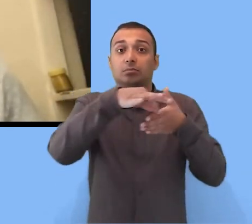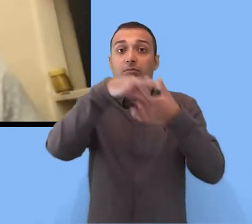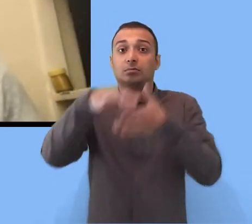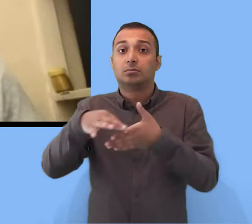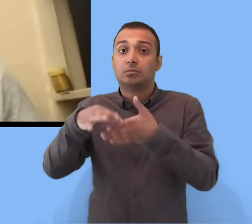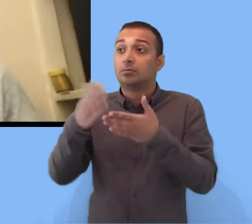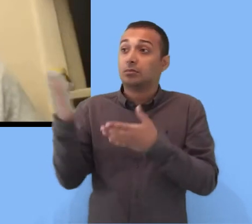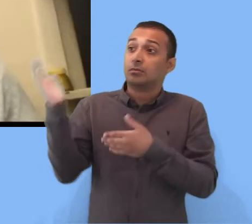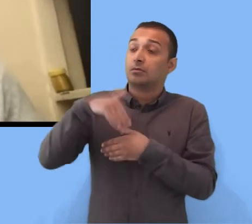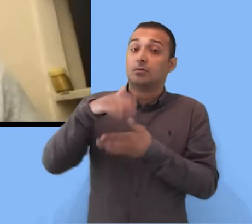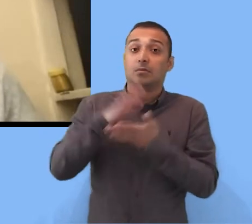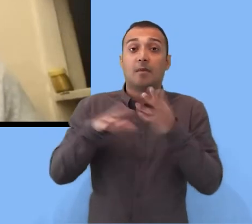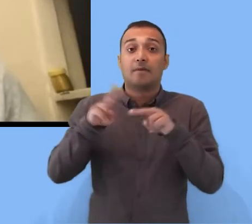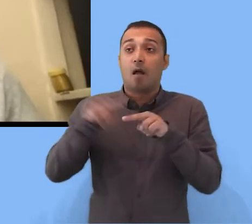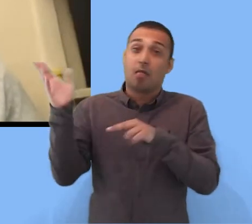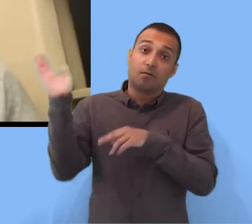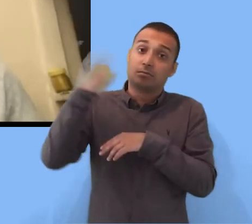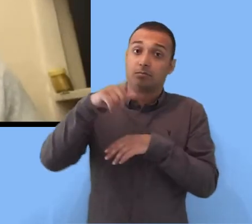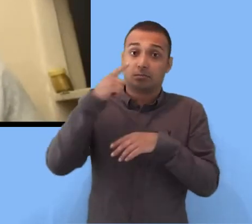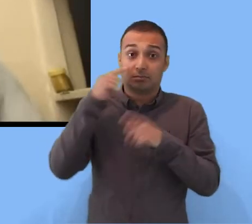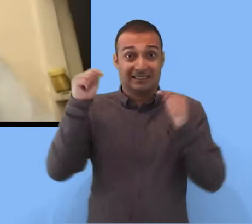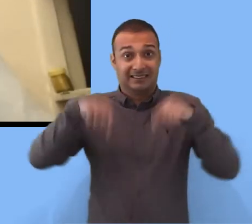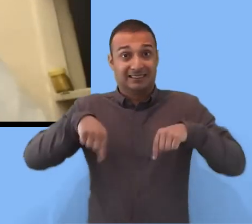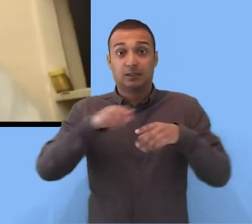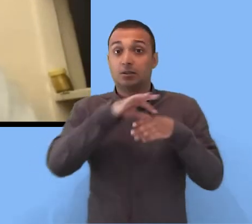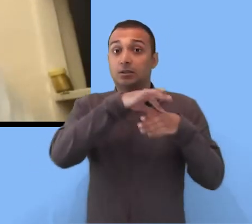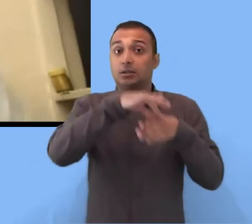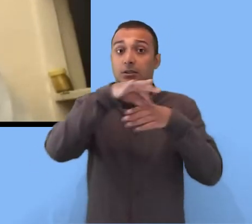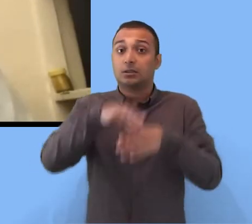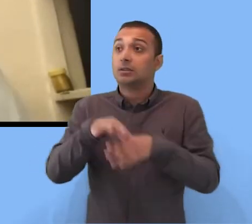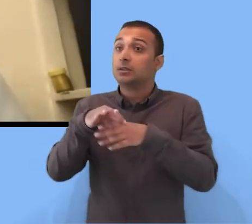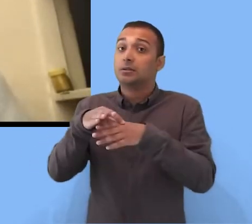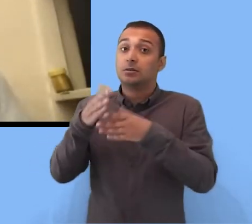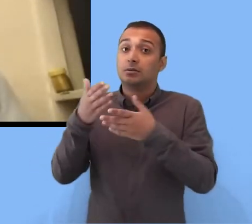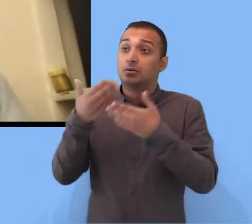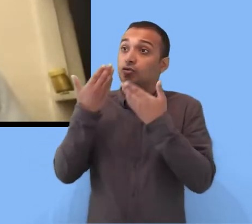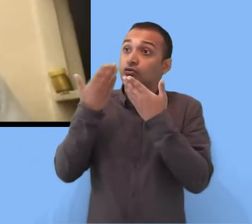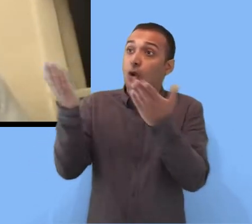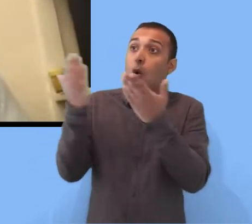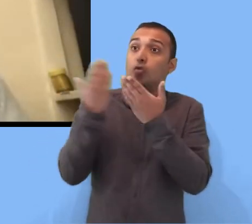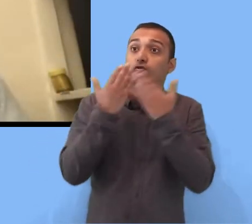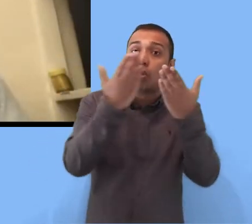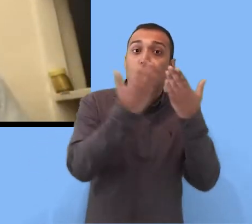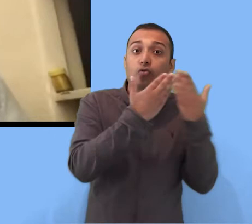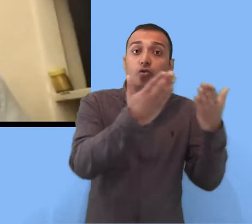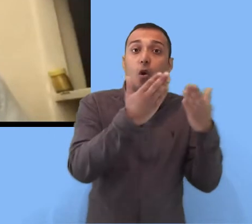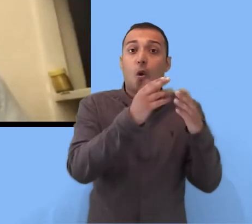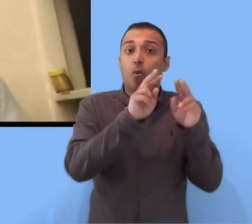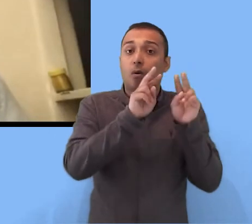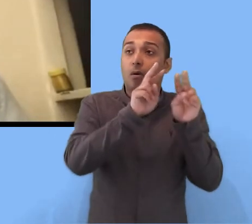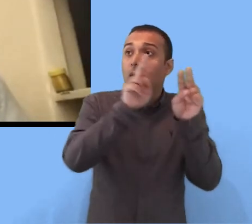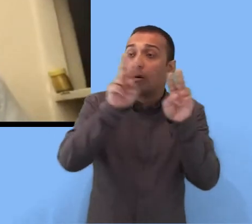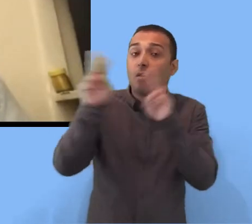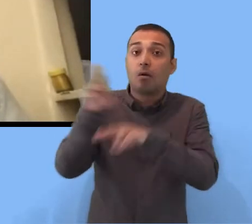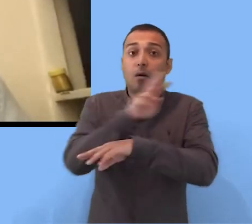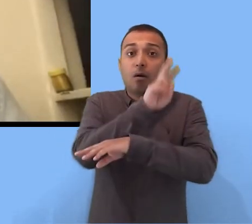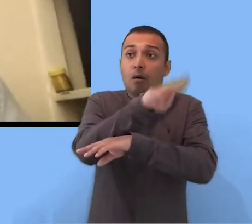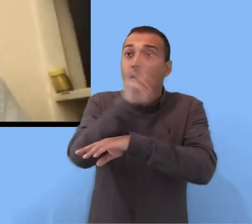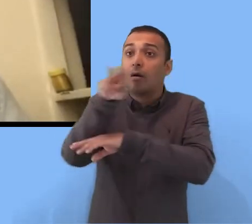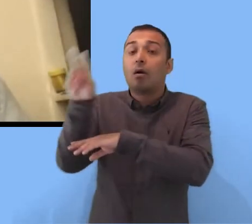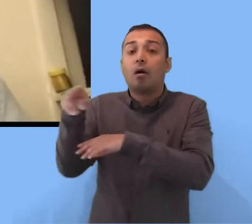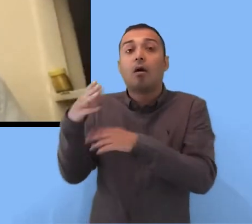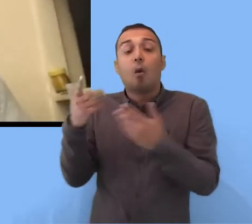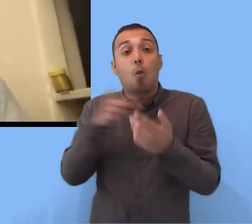setting and showing them who you are. It's a chance to initially meet the parents and understand who they are